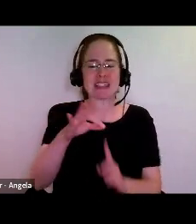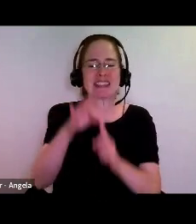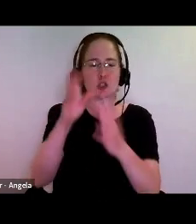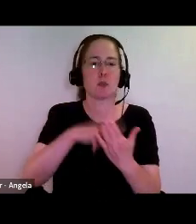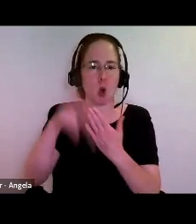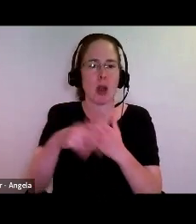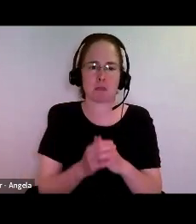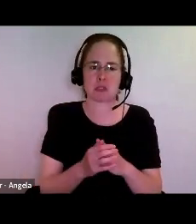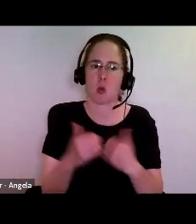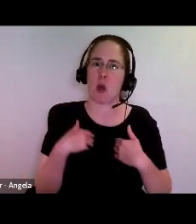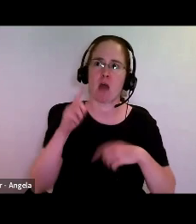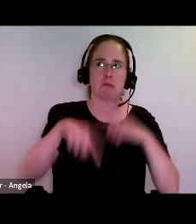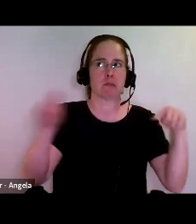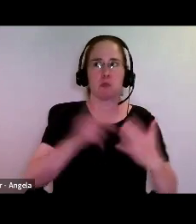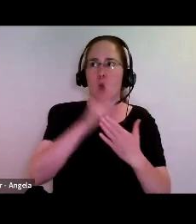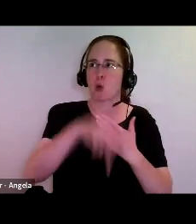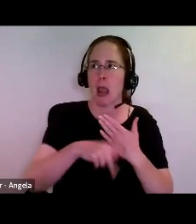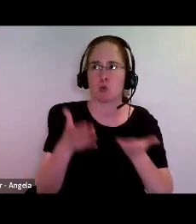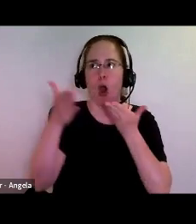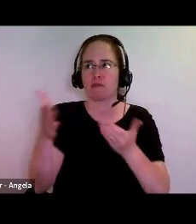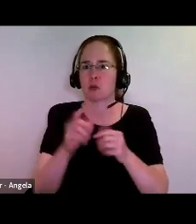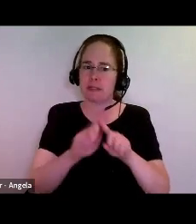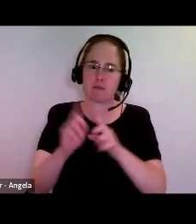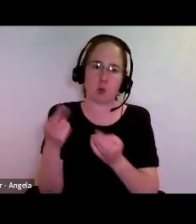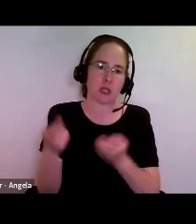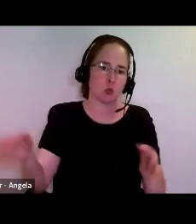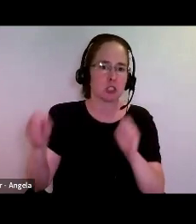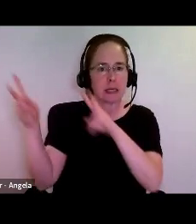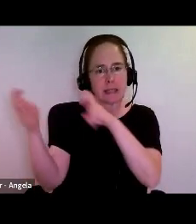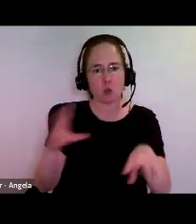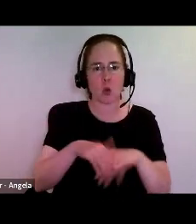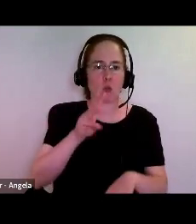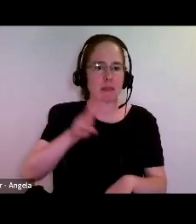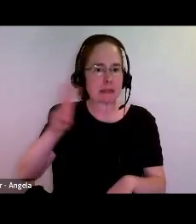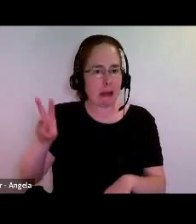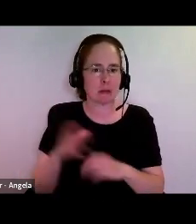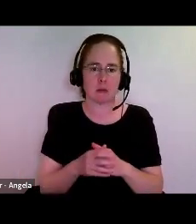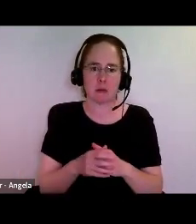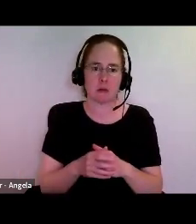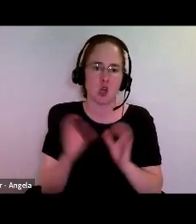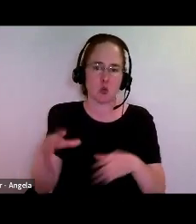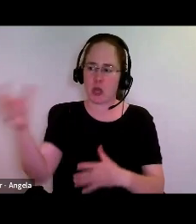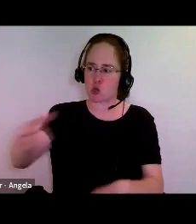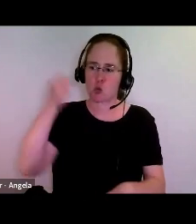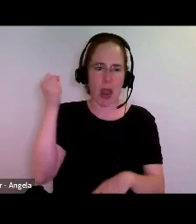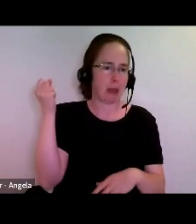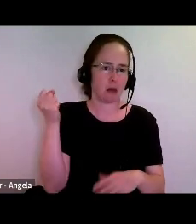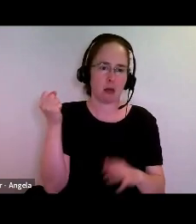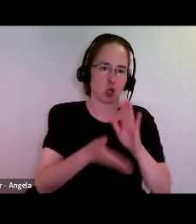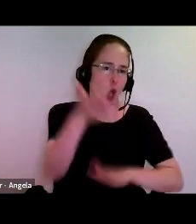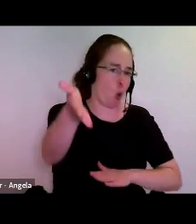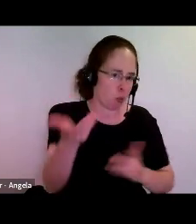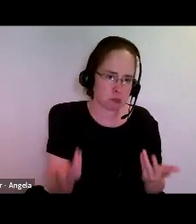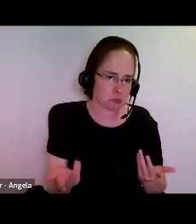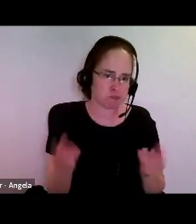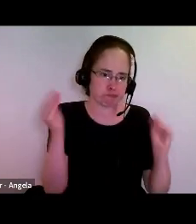of different programs that we do. There are a lot of different resources that can be downloaded on our website, and you can just grab it and go, turnkey type